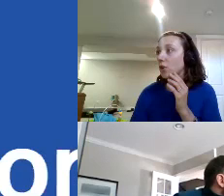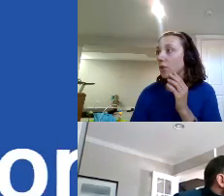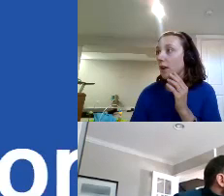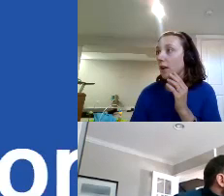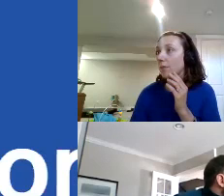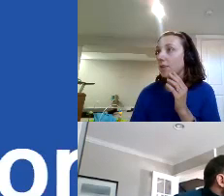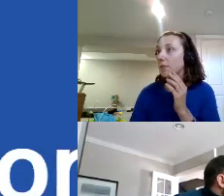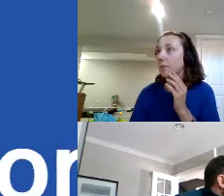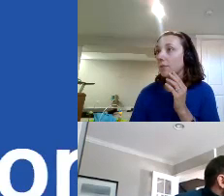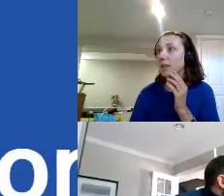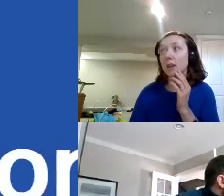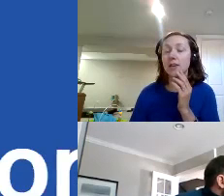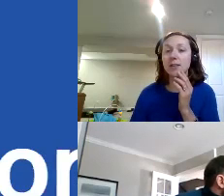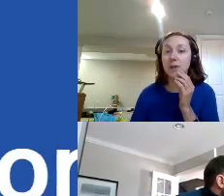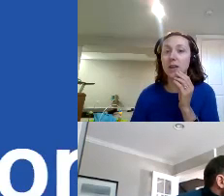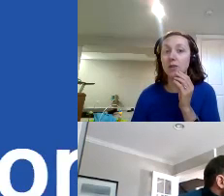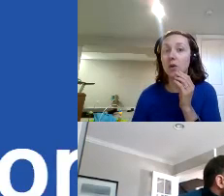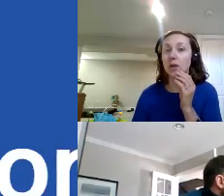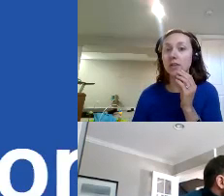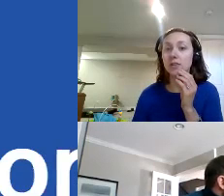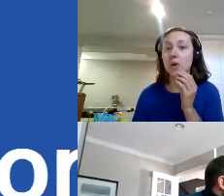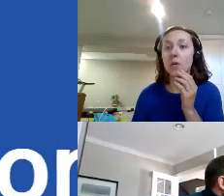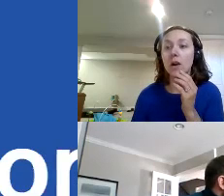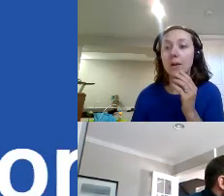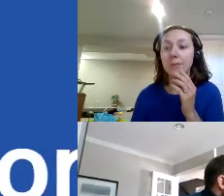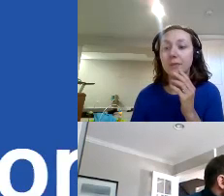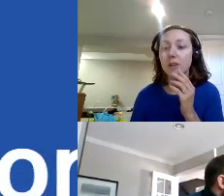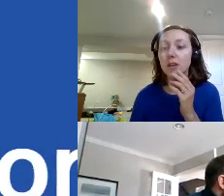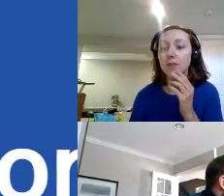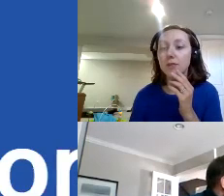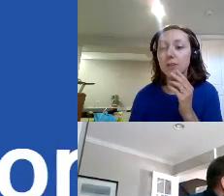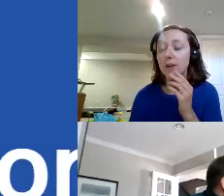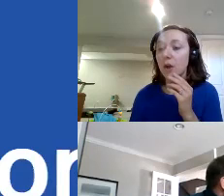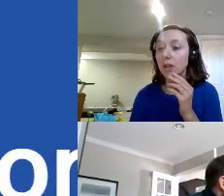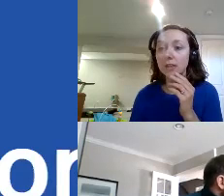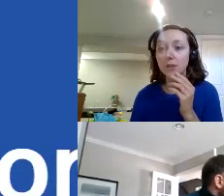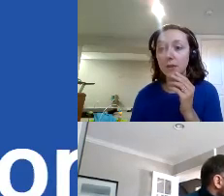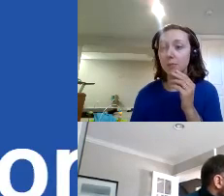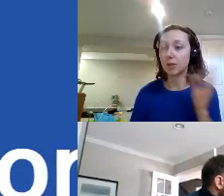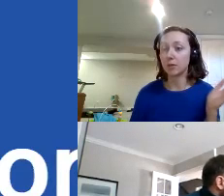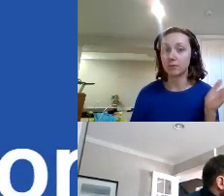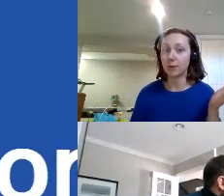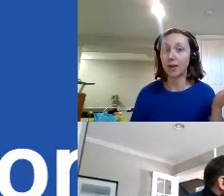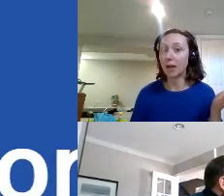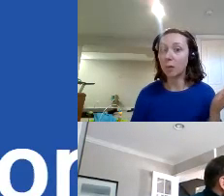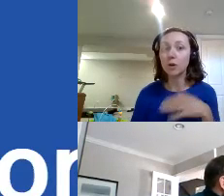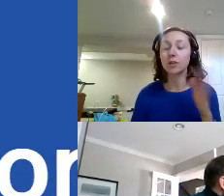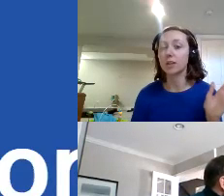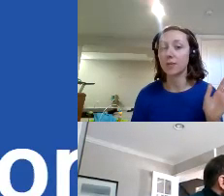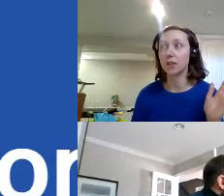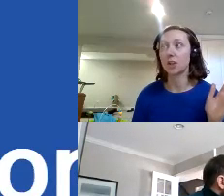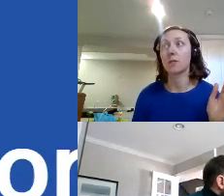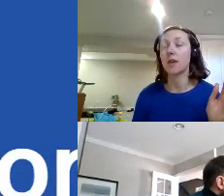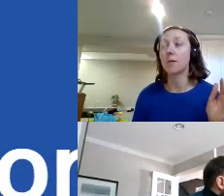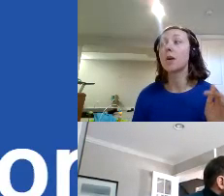make a note that this meeting is being recorded. So if you have colleagues who you think would find it helpful,